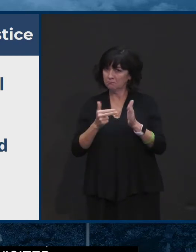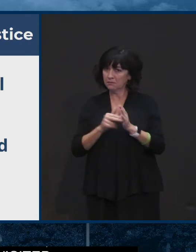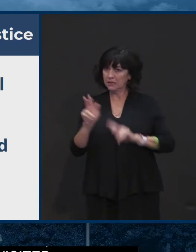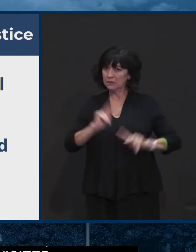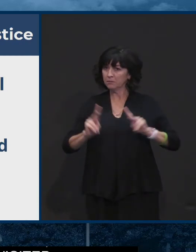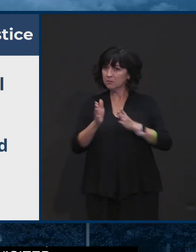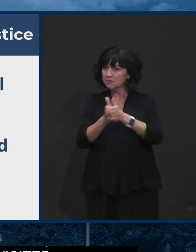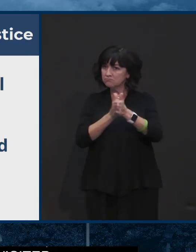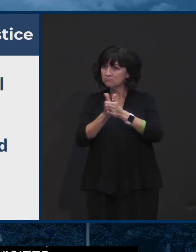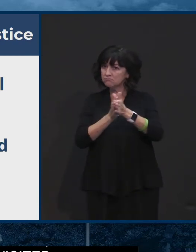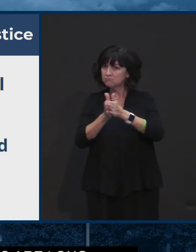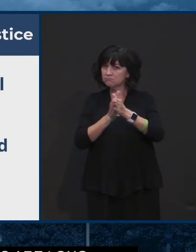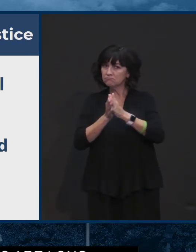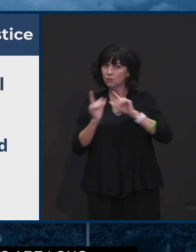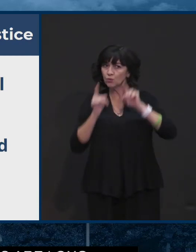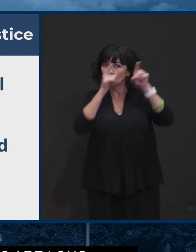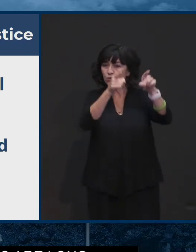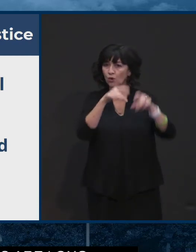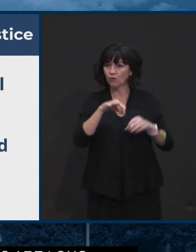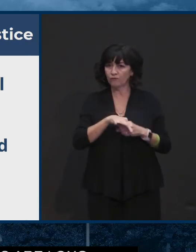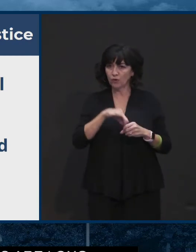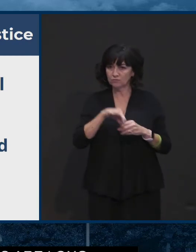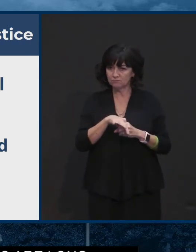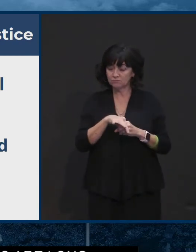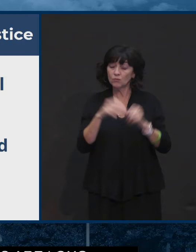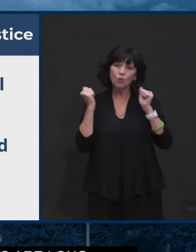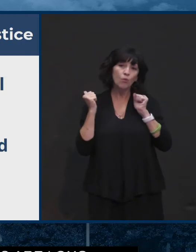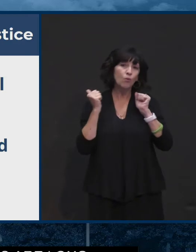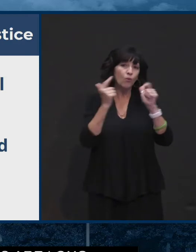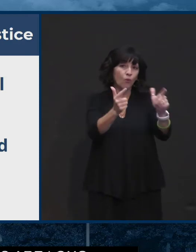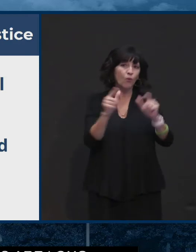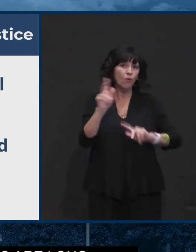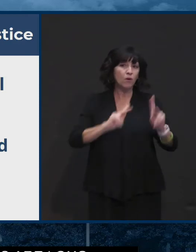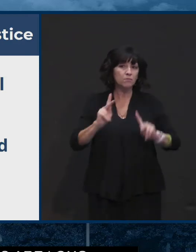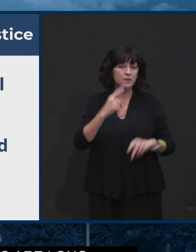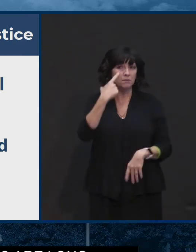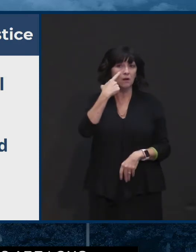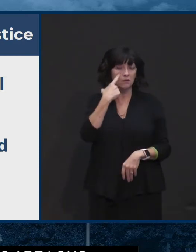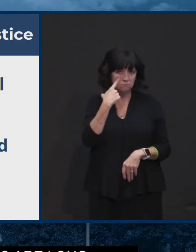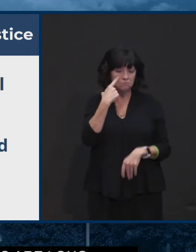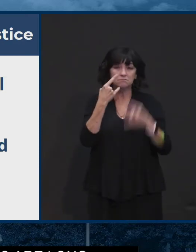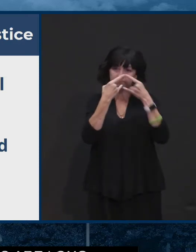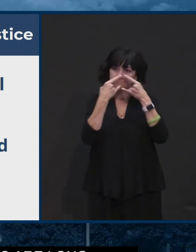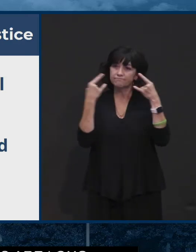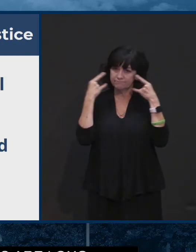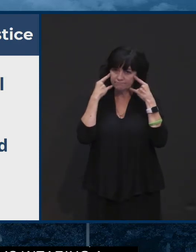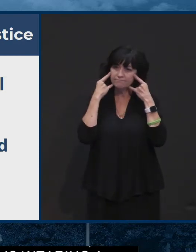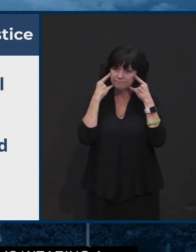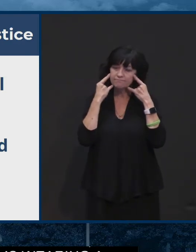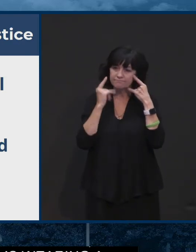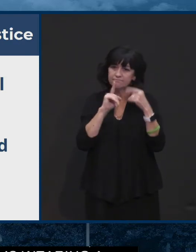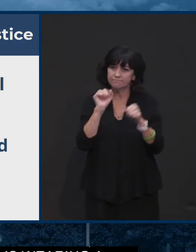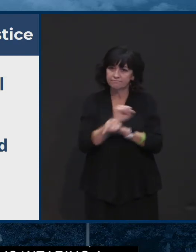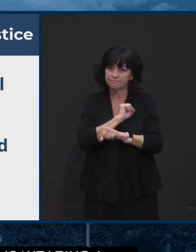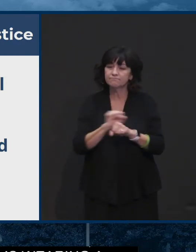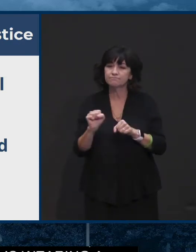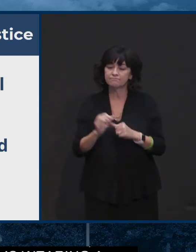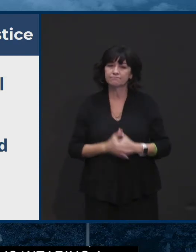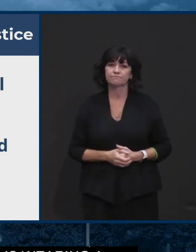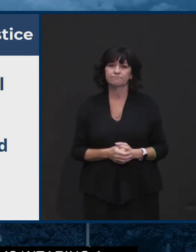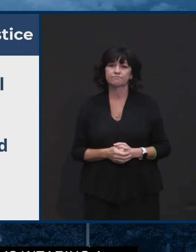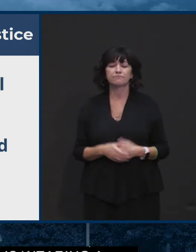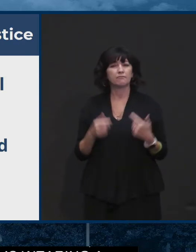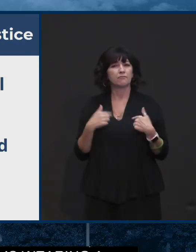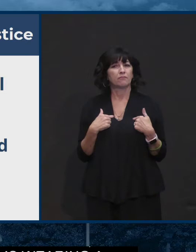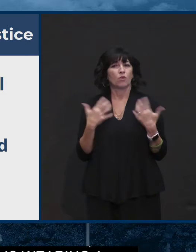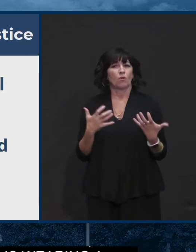vote, and that everyone is wearing a mask. I want to assure you that Delawareans are safe